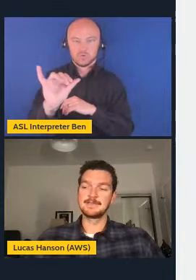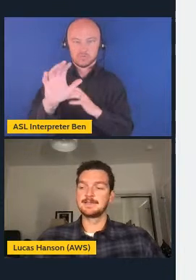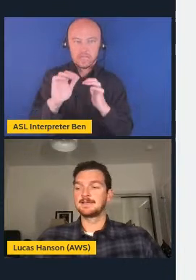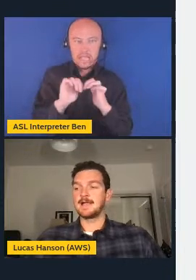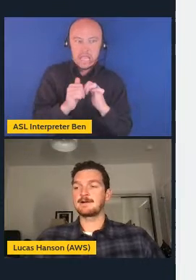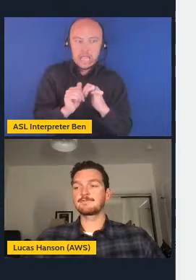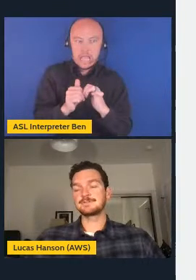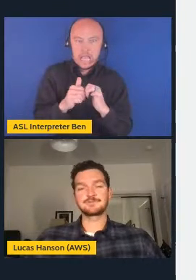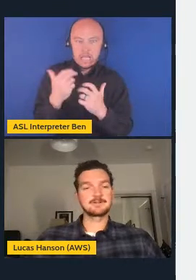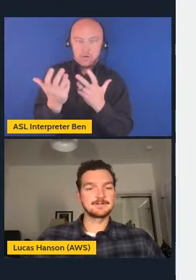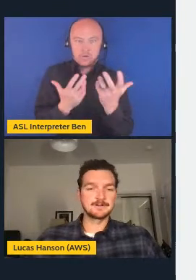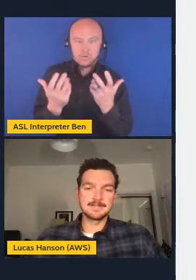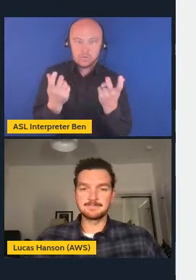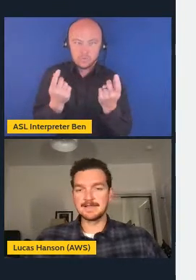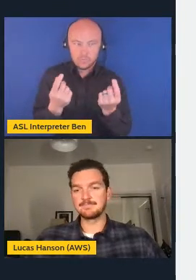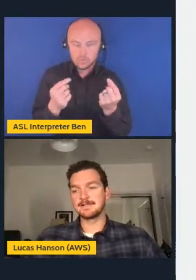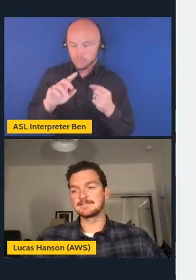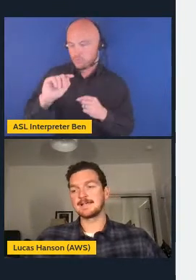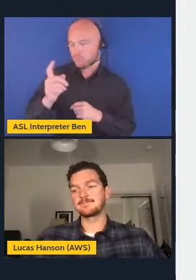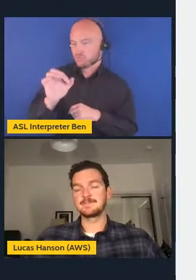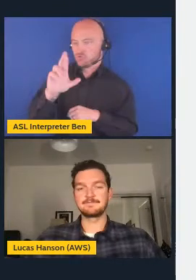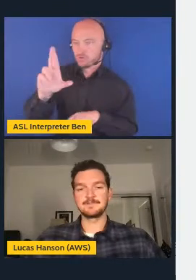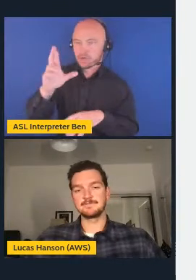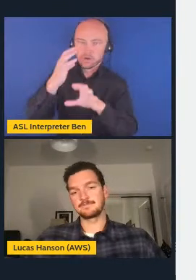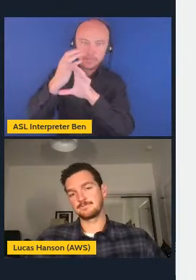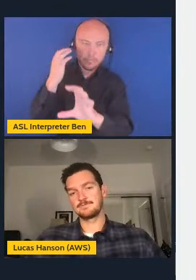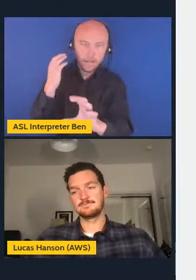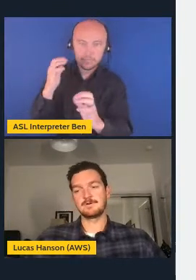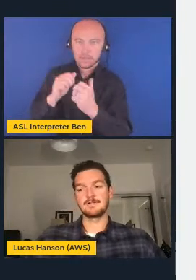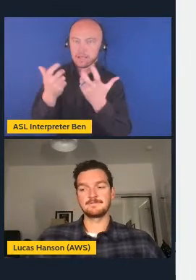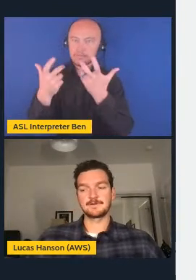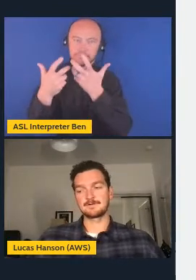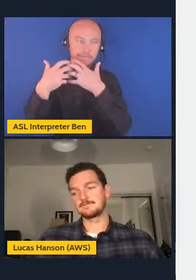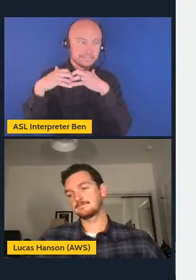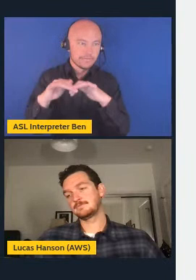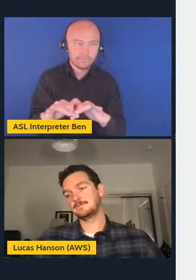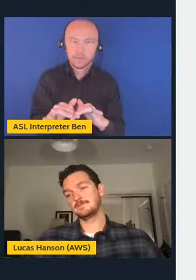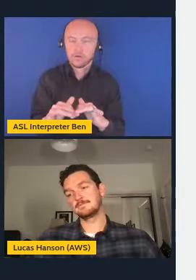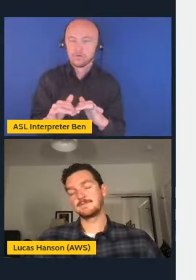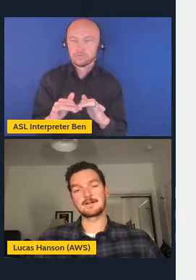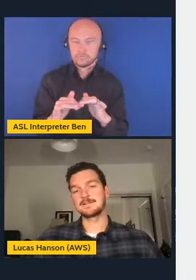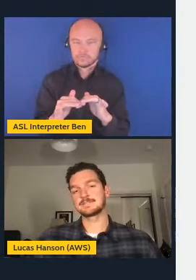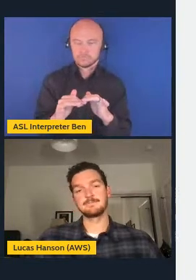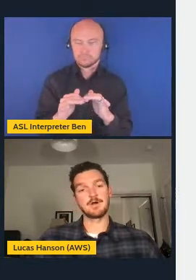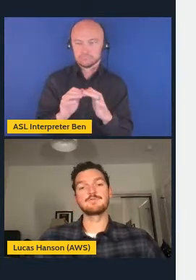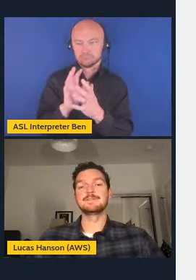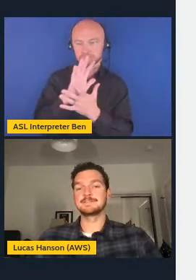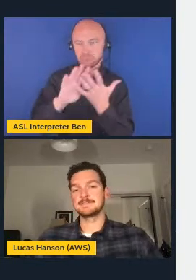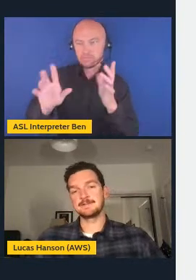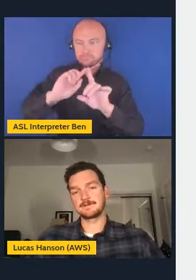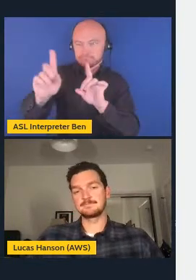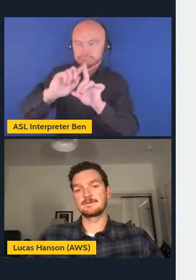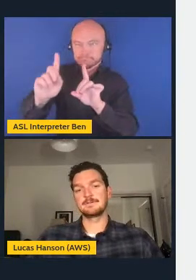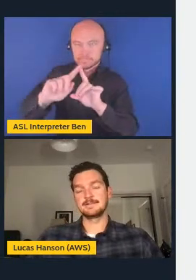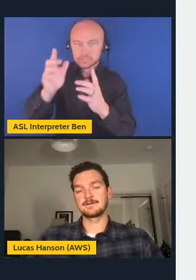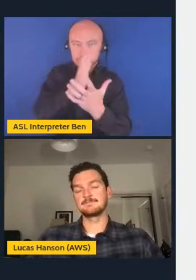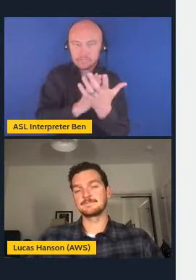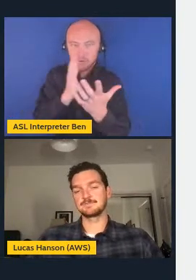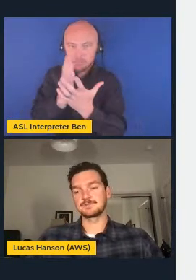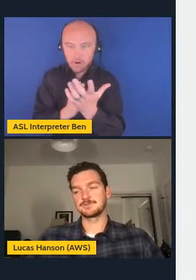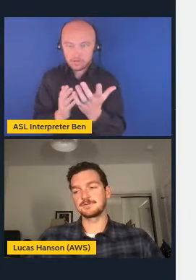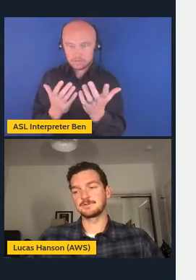we triggering our data pipelines? How do they flow through all of our various components in